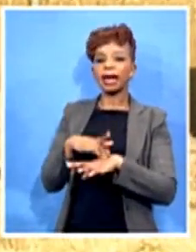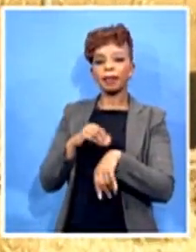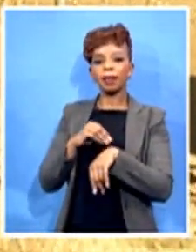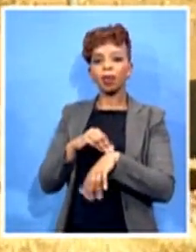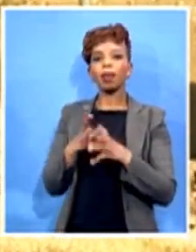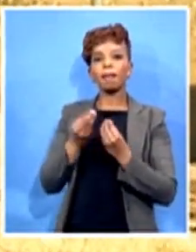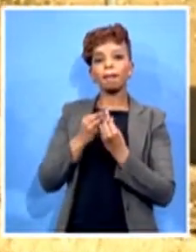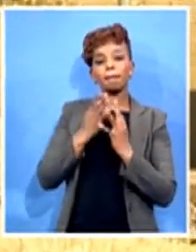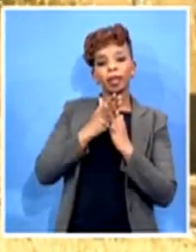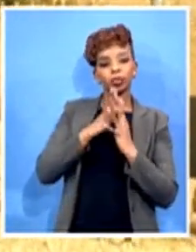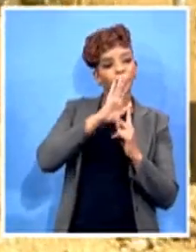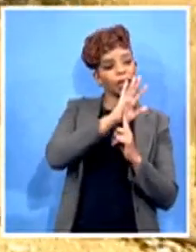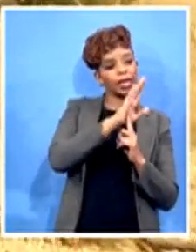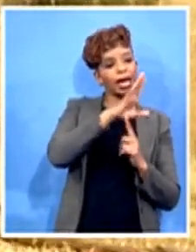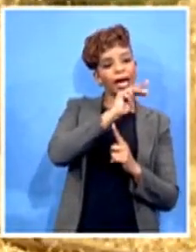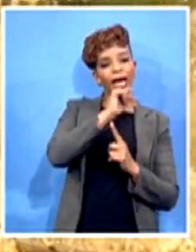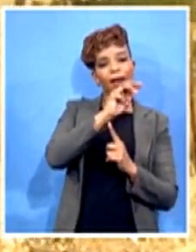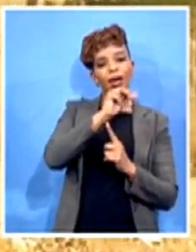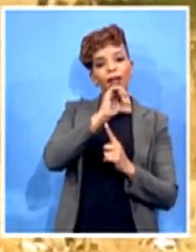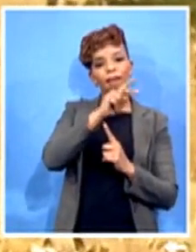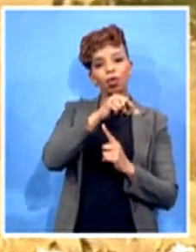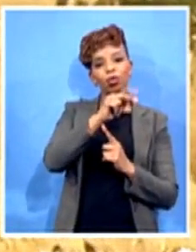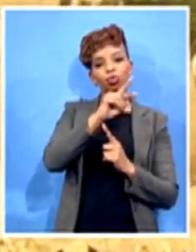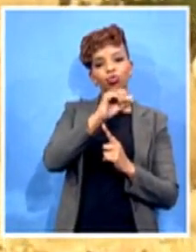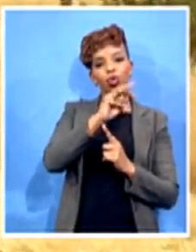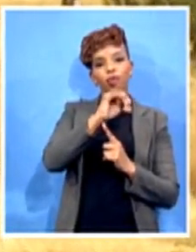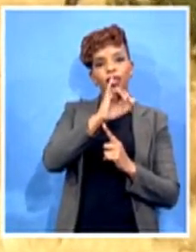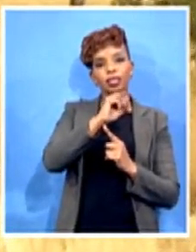viewers, in particular women, as we're starting the Women's Month.